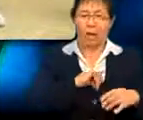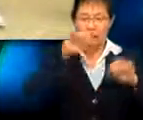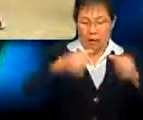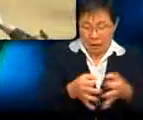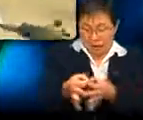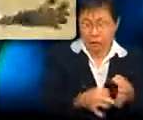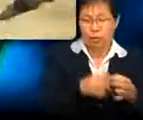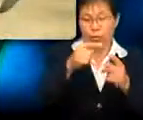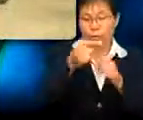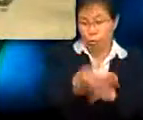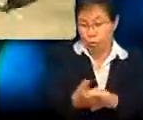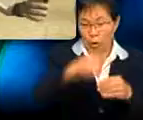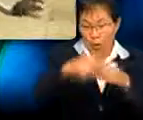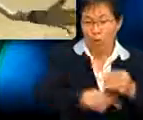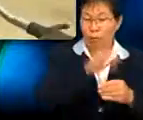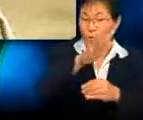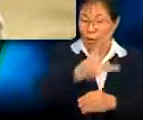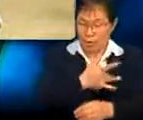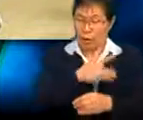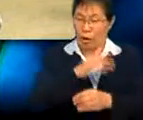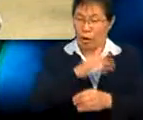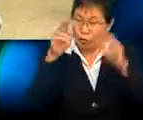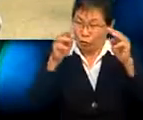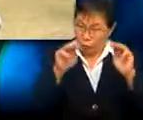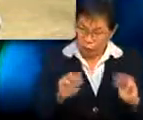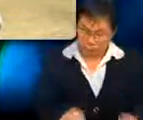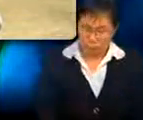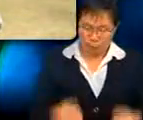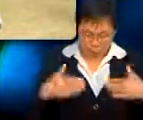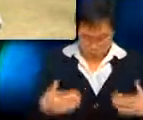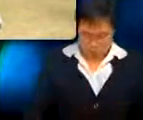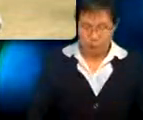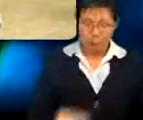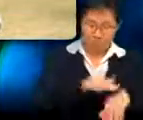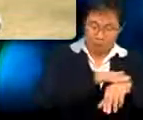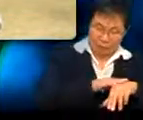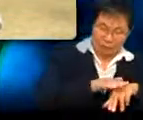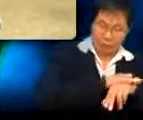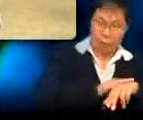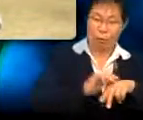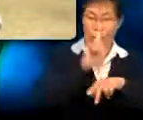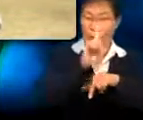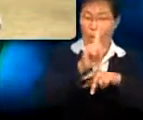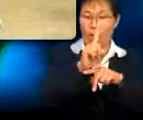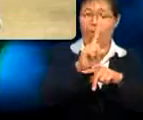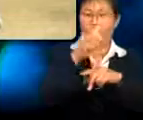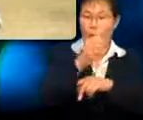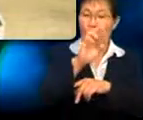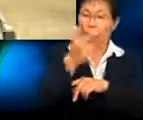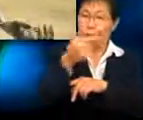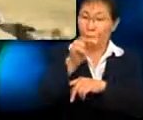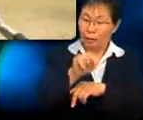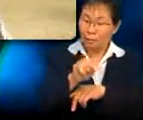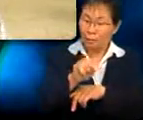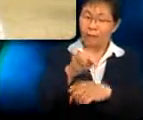I've explained to you about the 5 senses of the human body. The skin is one of the